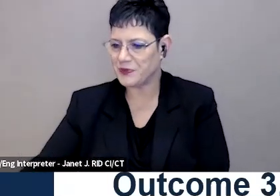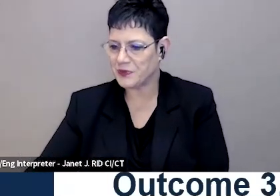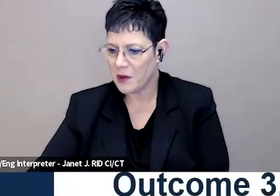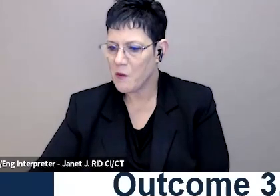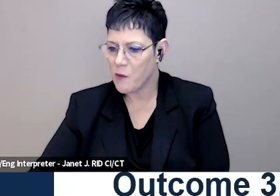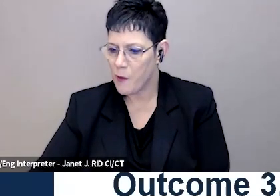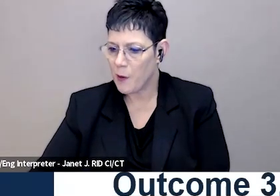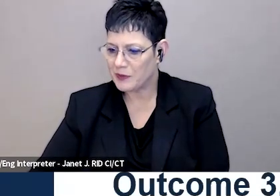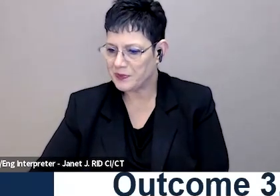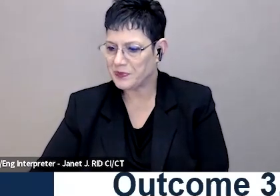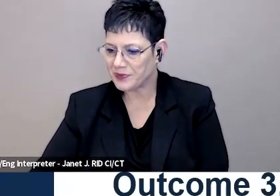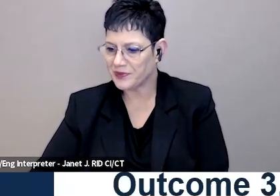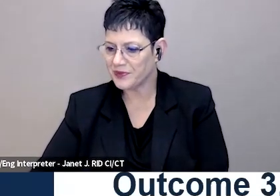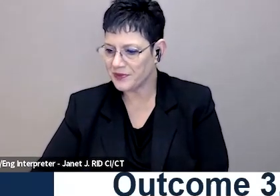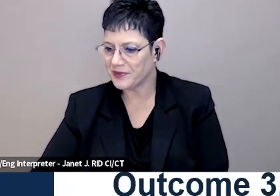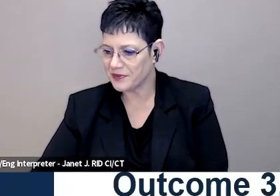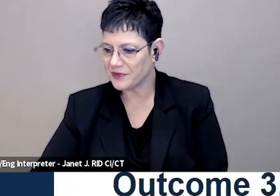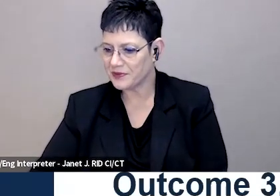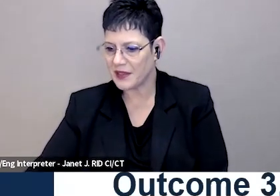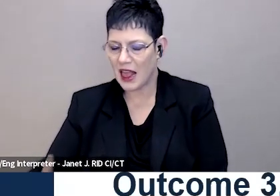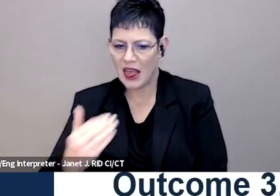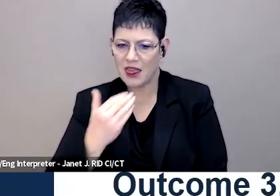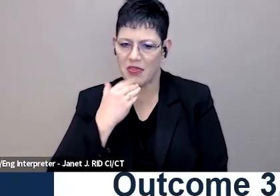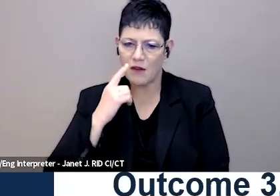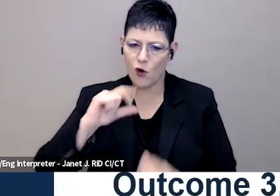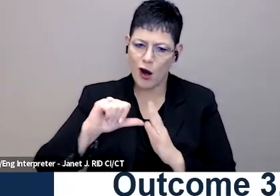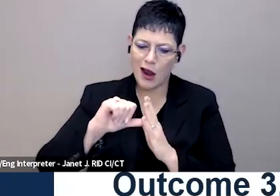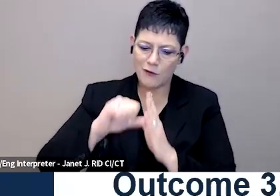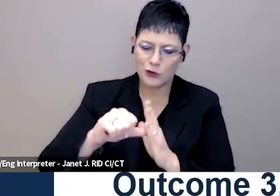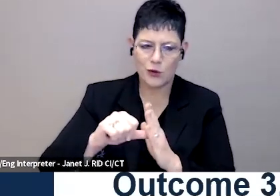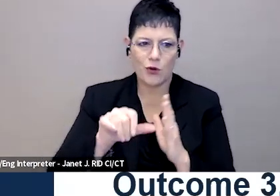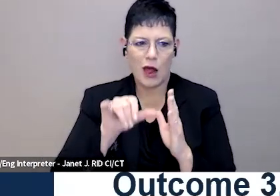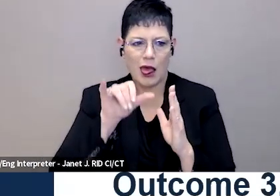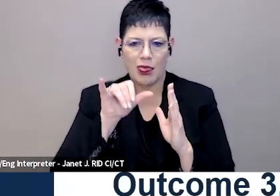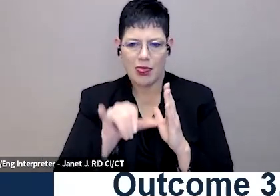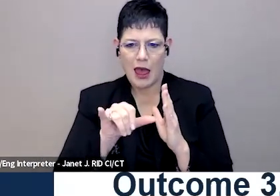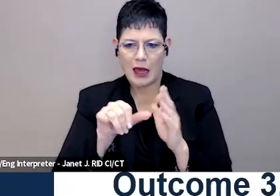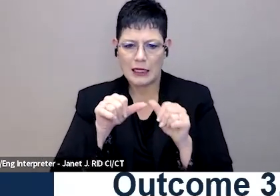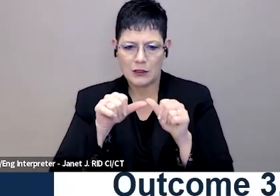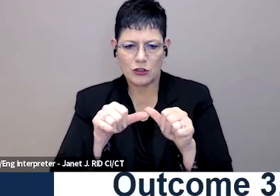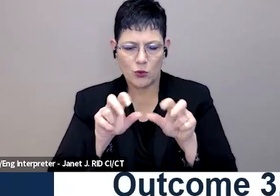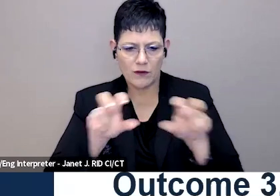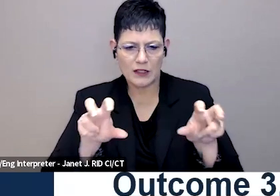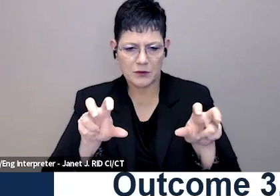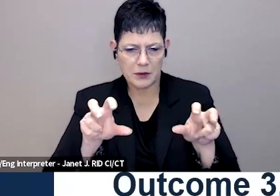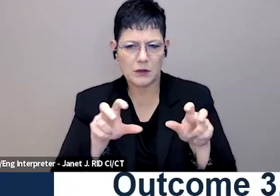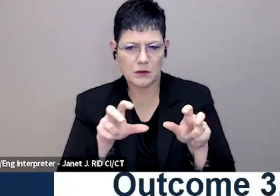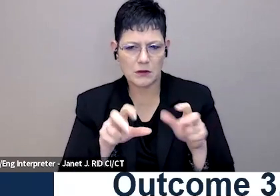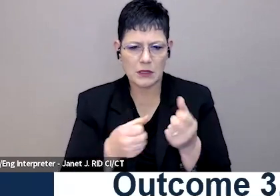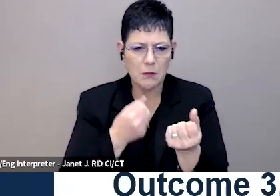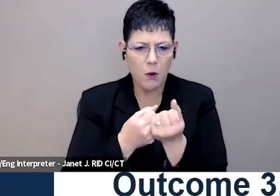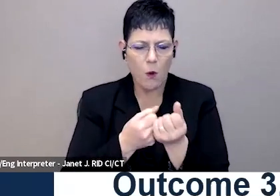Thank you so much, Natalie, for underscoring the importance of continuing to invest in services and supports